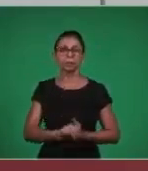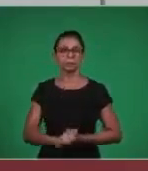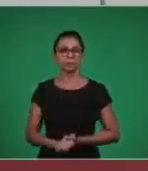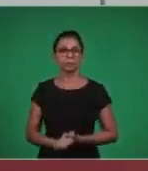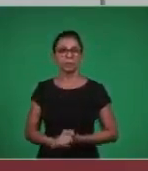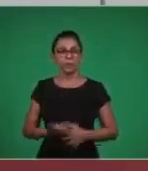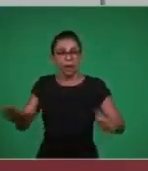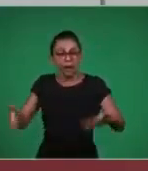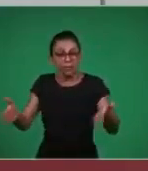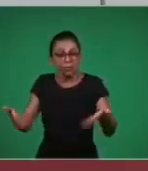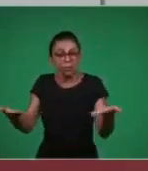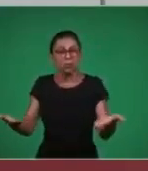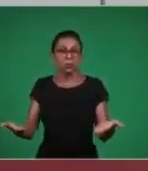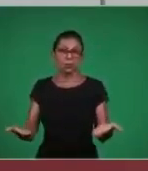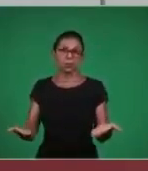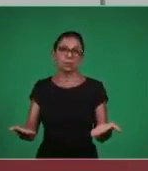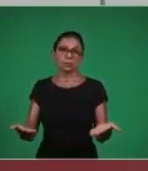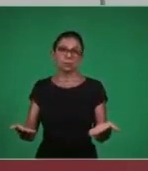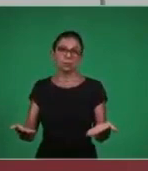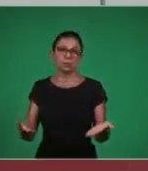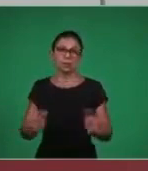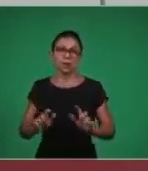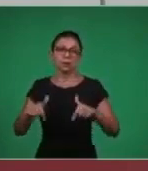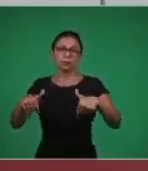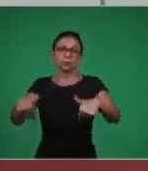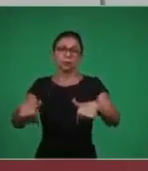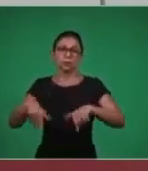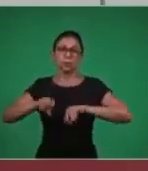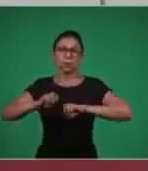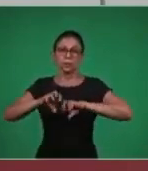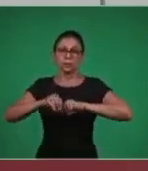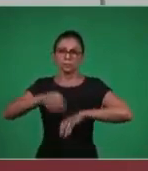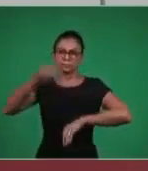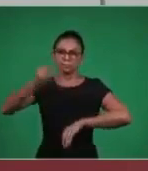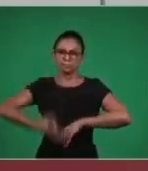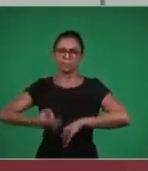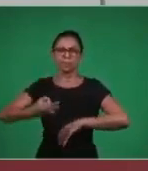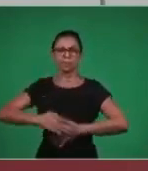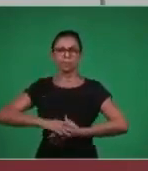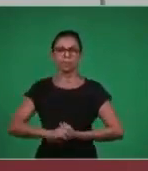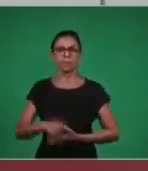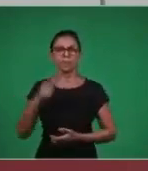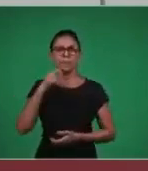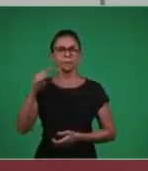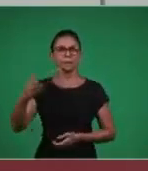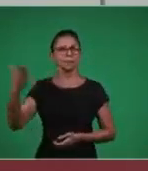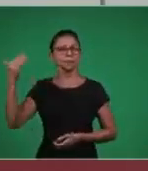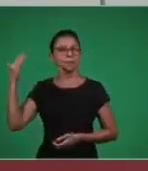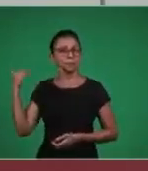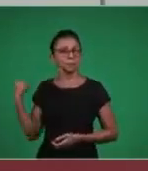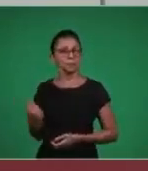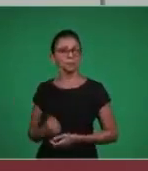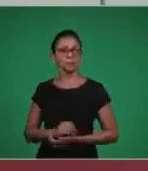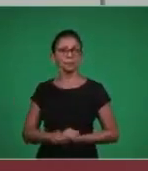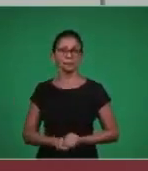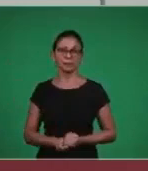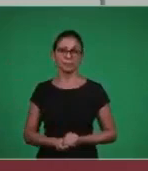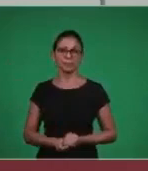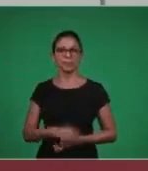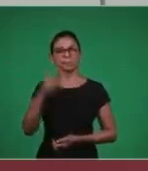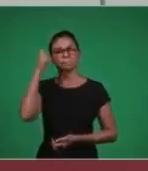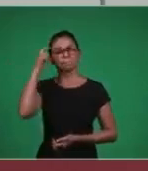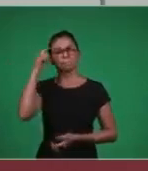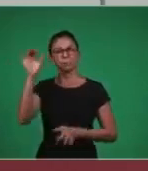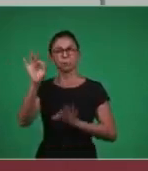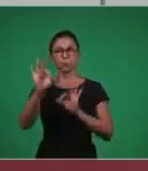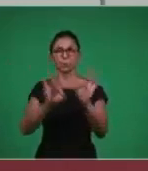washing clothing, but it is to provide the appropriate teaching. And last week we brought the proper